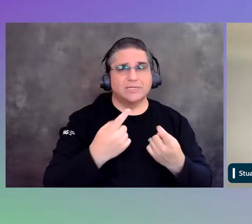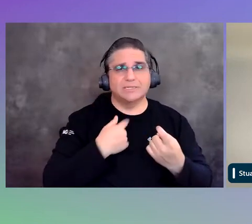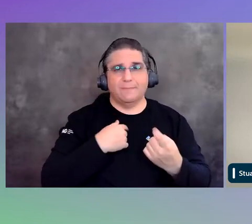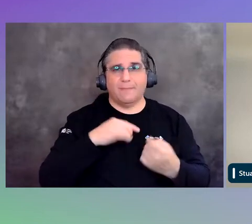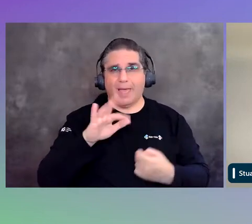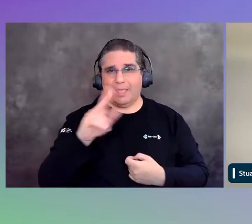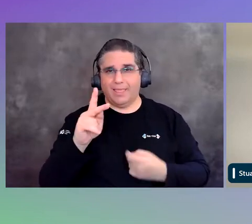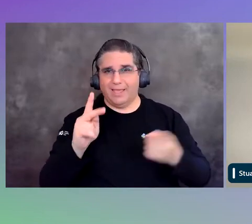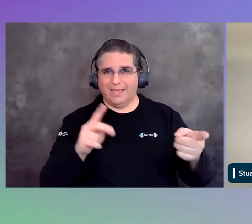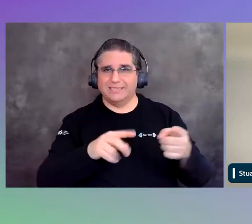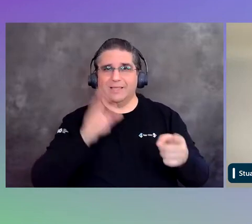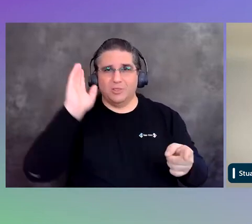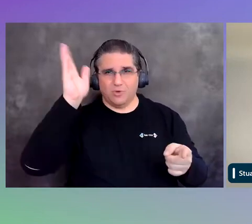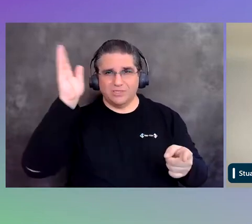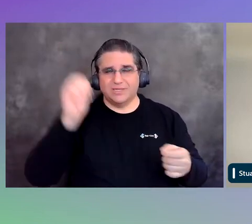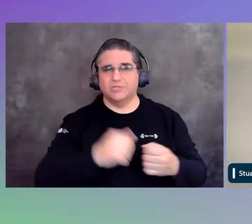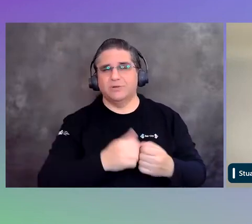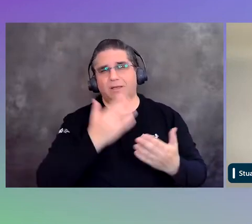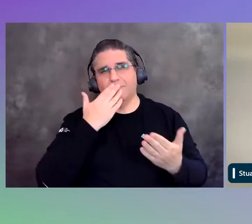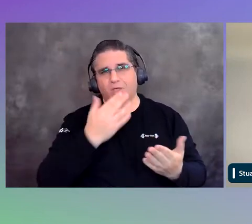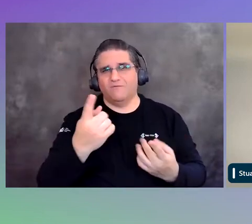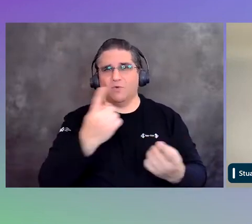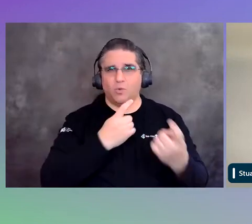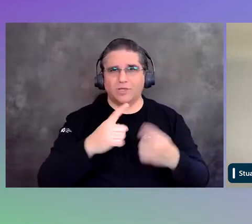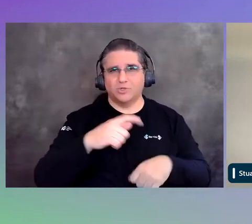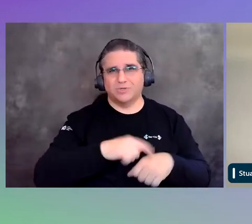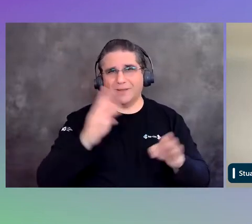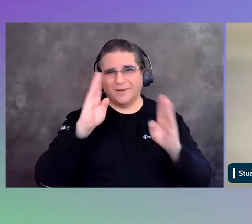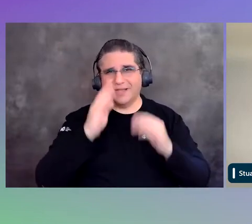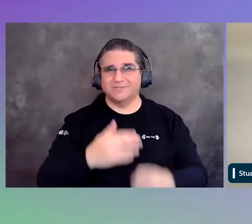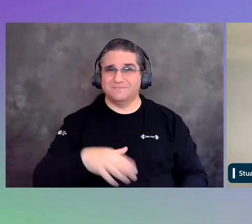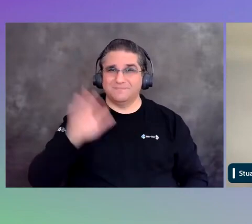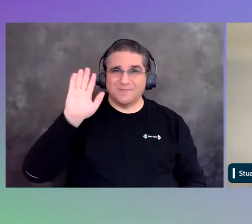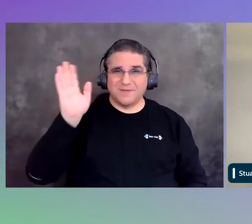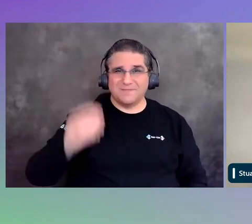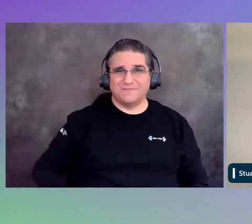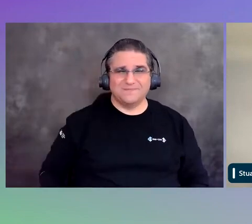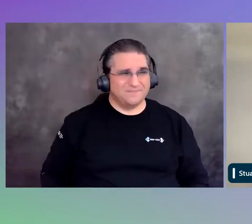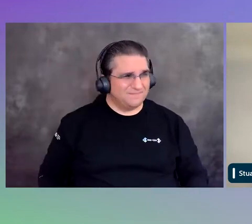presentation. And yeah, thanks for all your questions and time today. Goodbye. Awesome. Thank you.